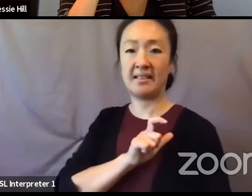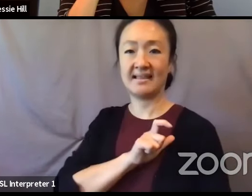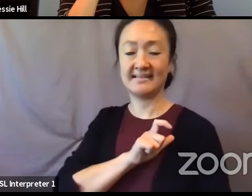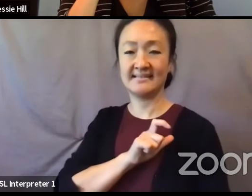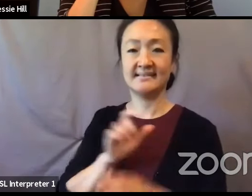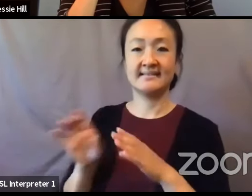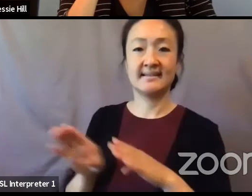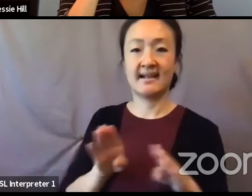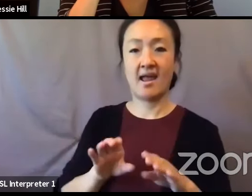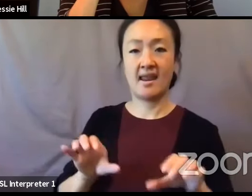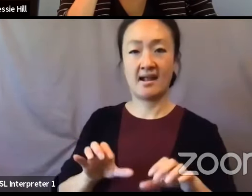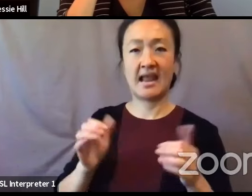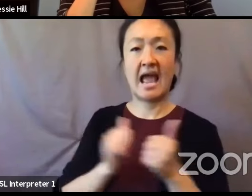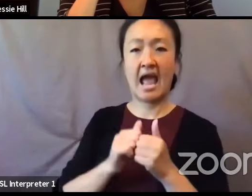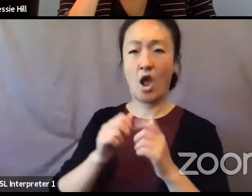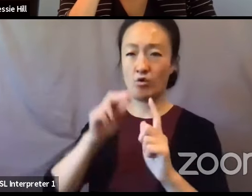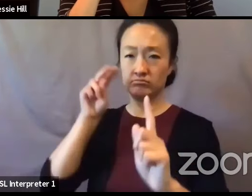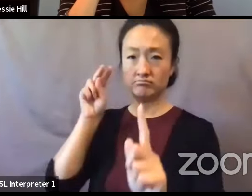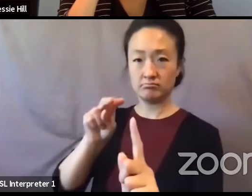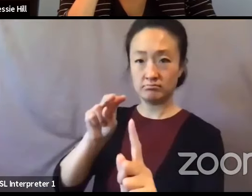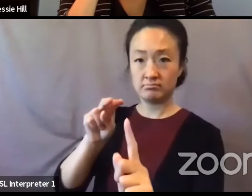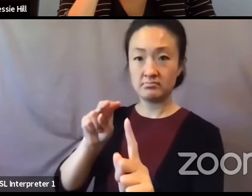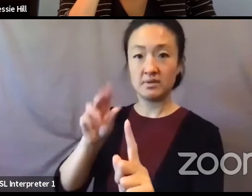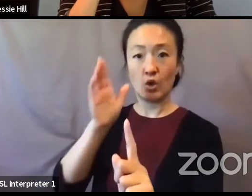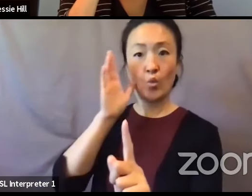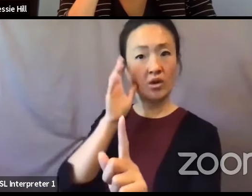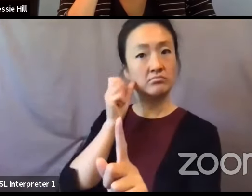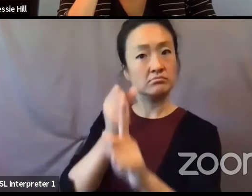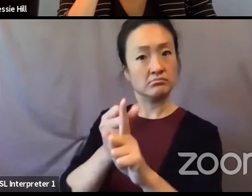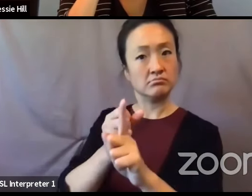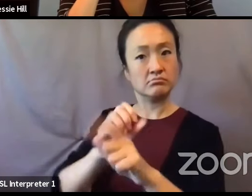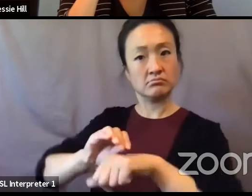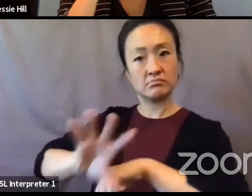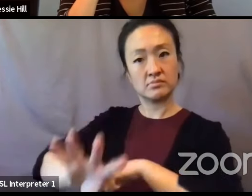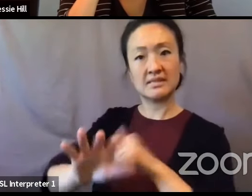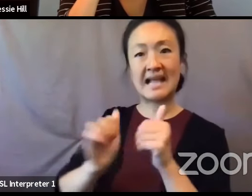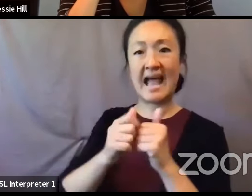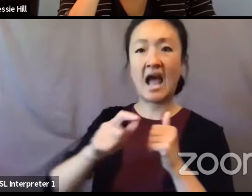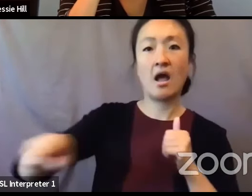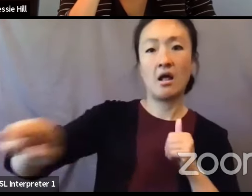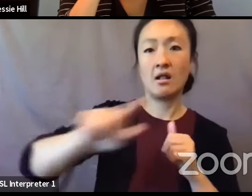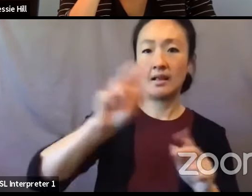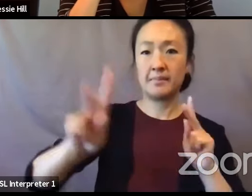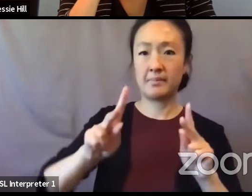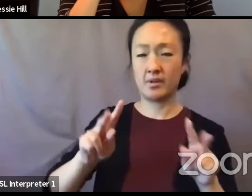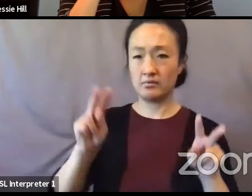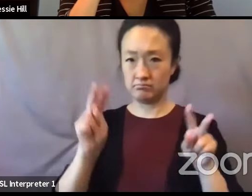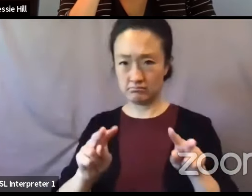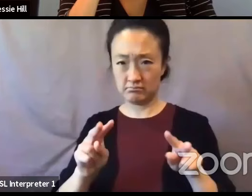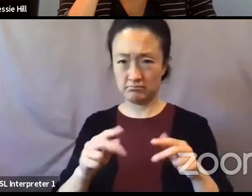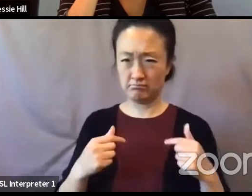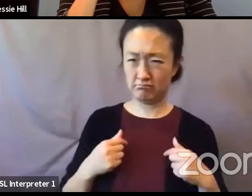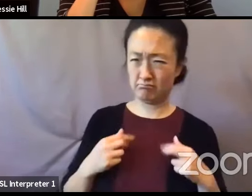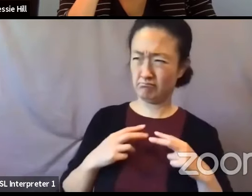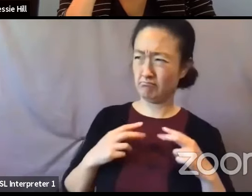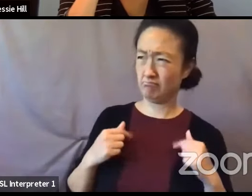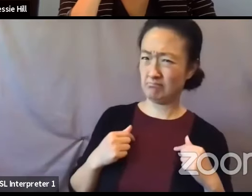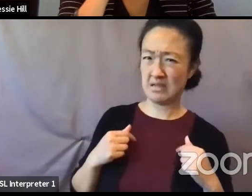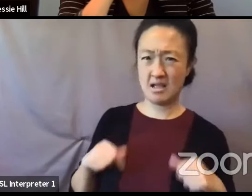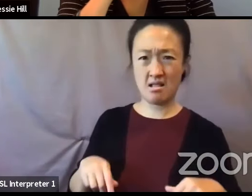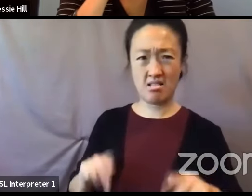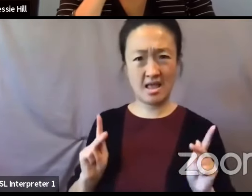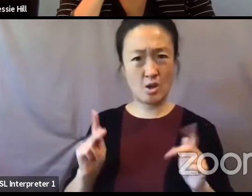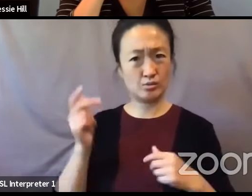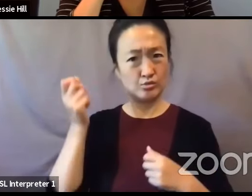perceived, have an effect on how people perceive whether they are in fact allowed to